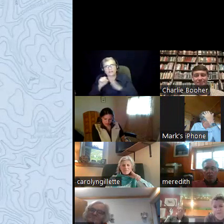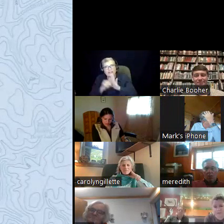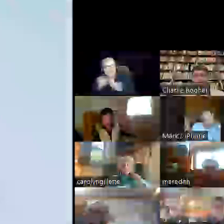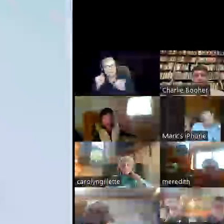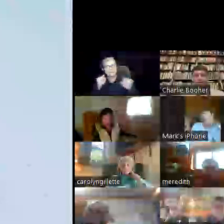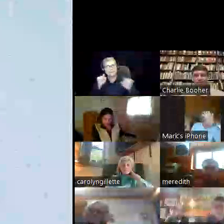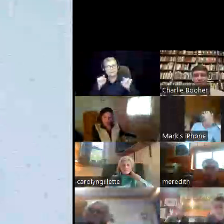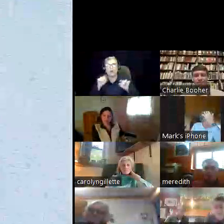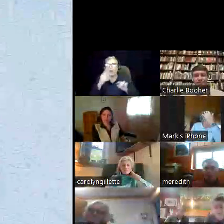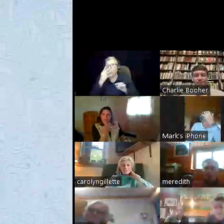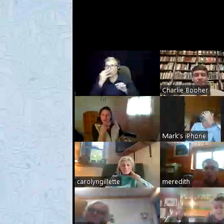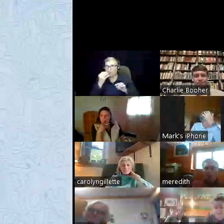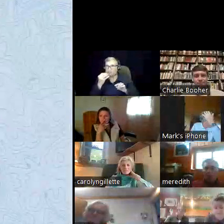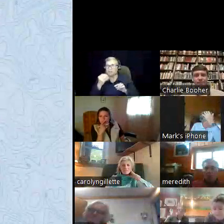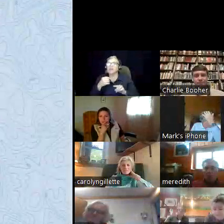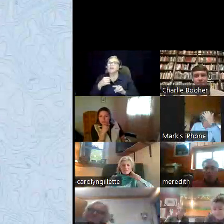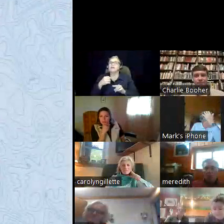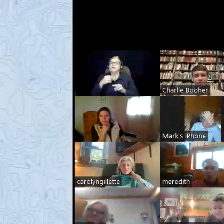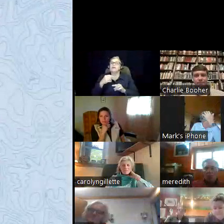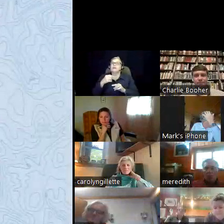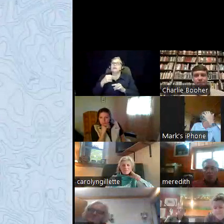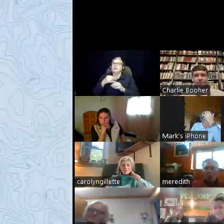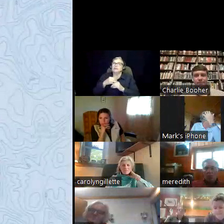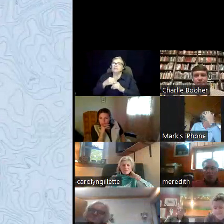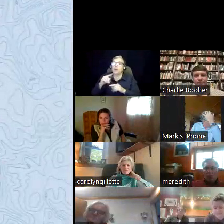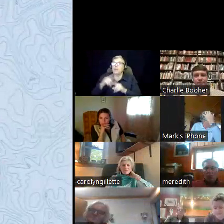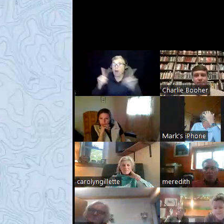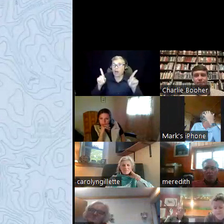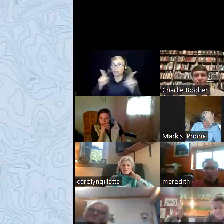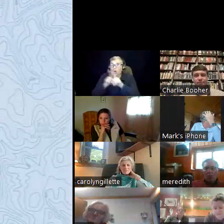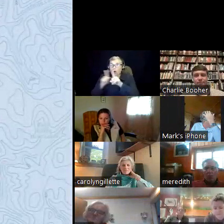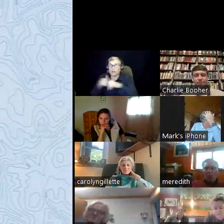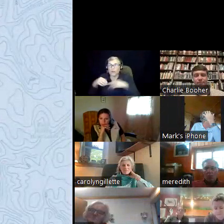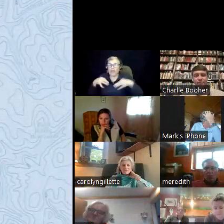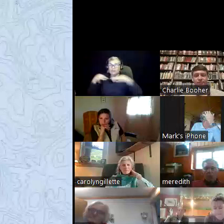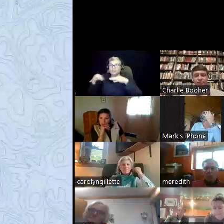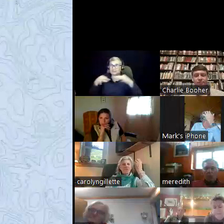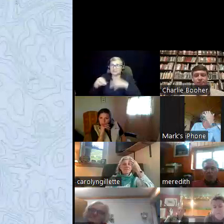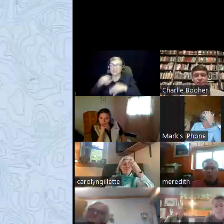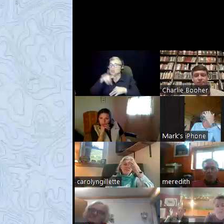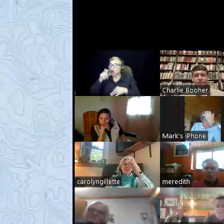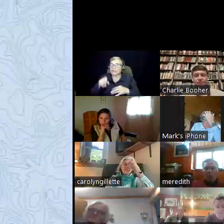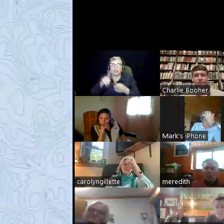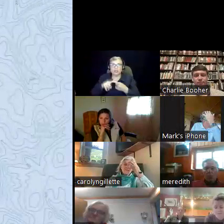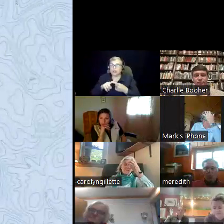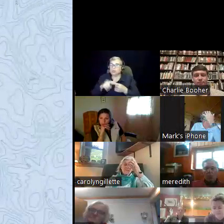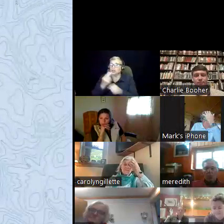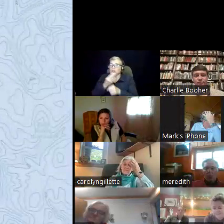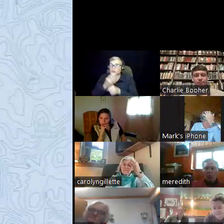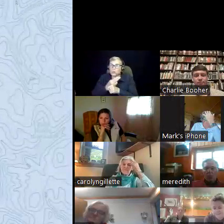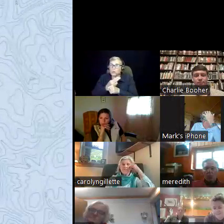things that go hand in hand with that trophy designation is there is no need to remove edible portions from the